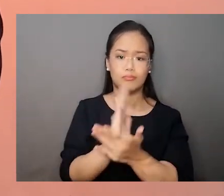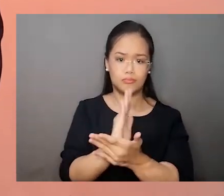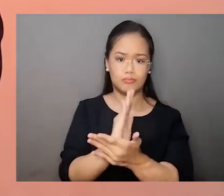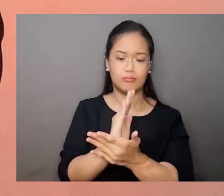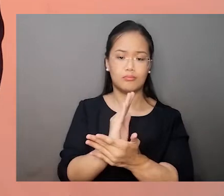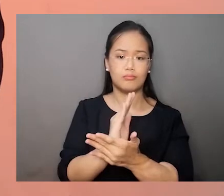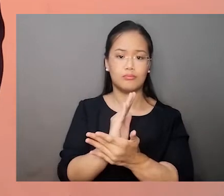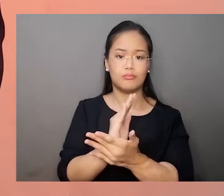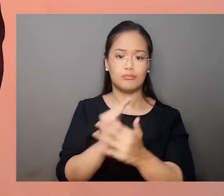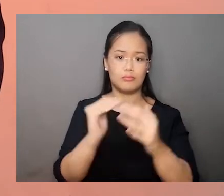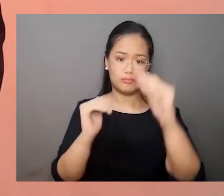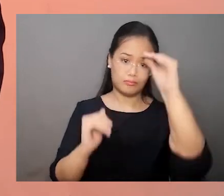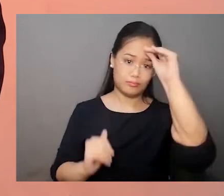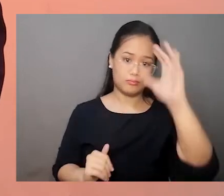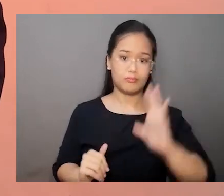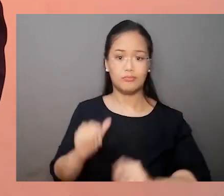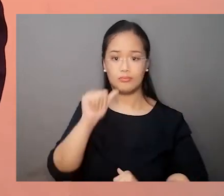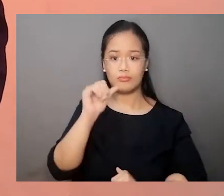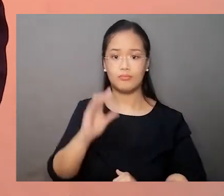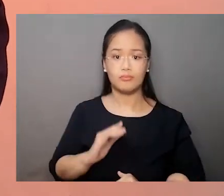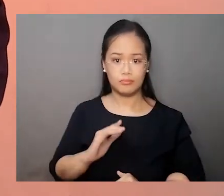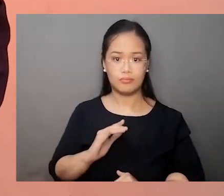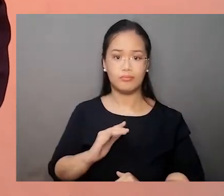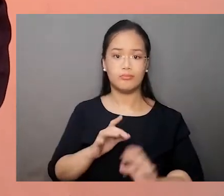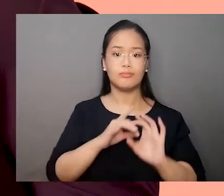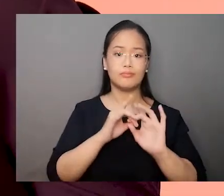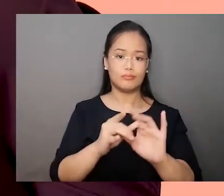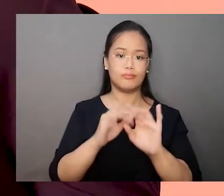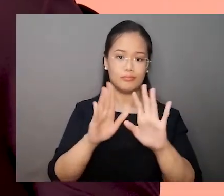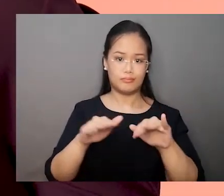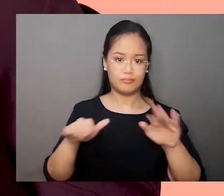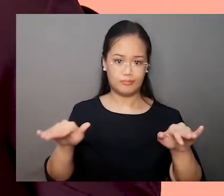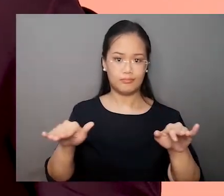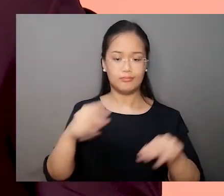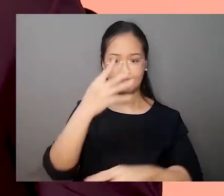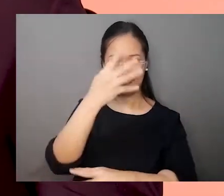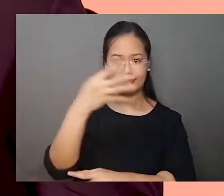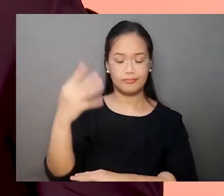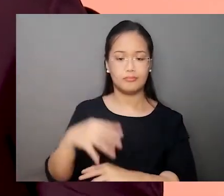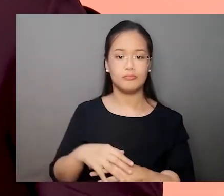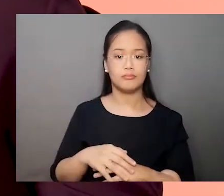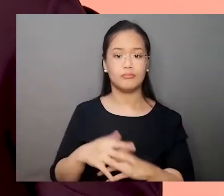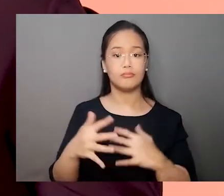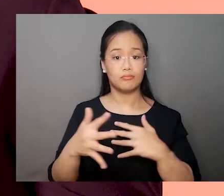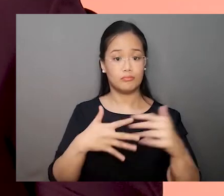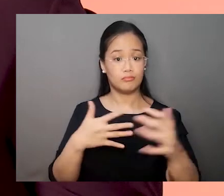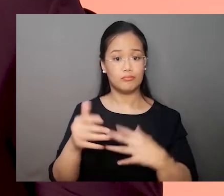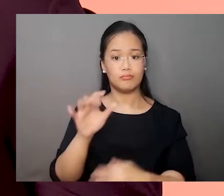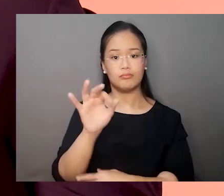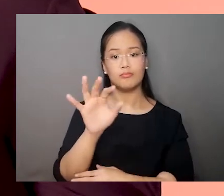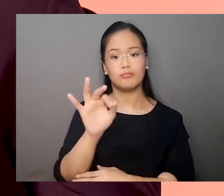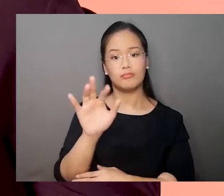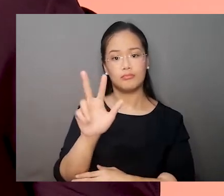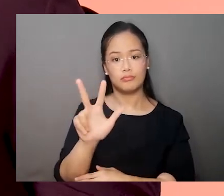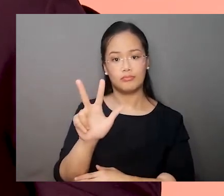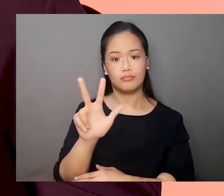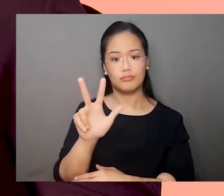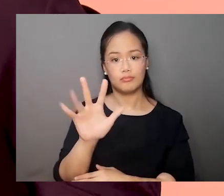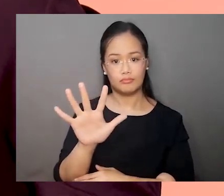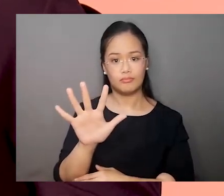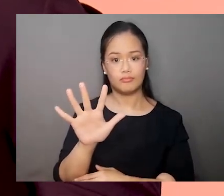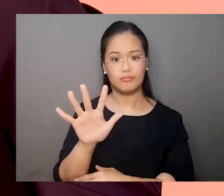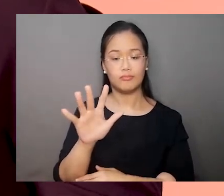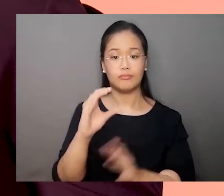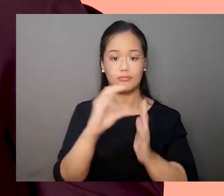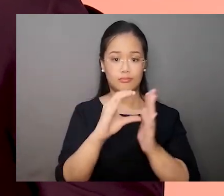to the nationality of their children. Even our own 1935 Constitution provided then that